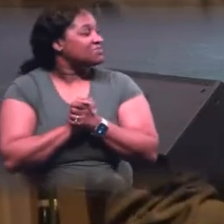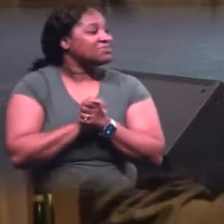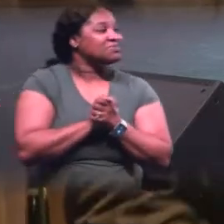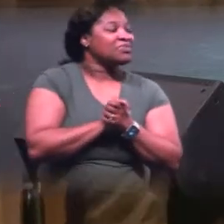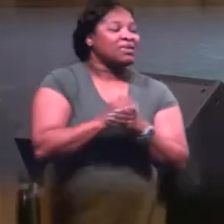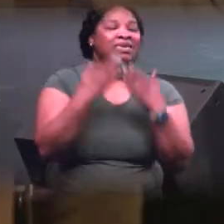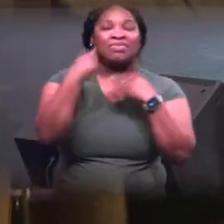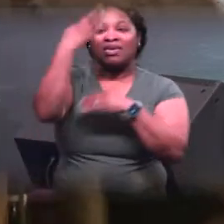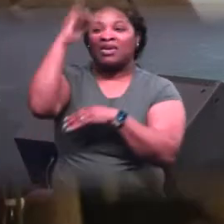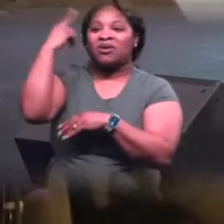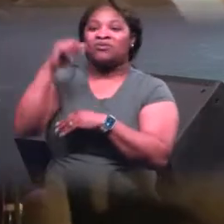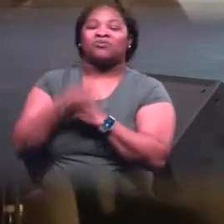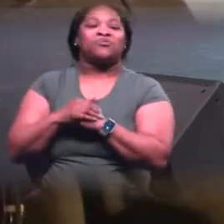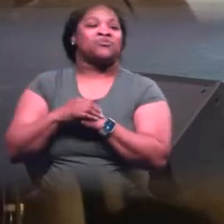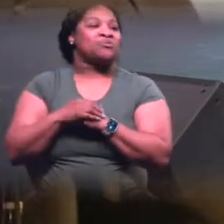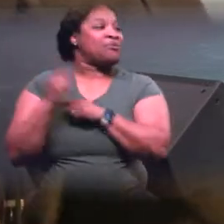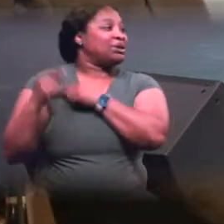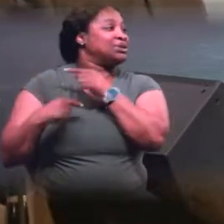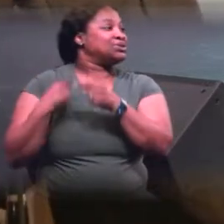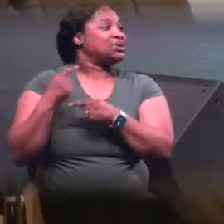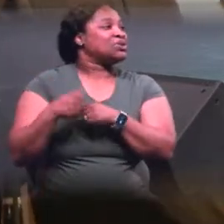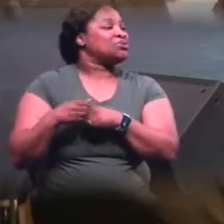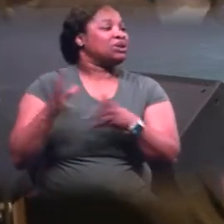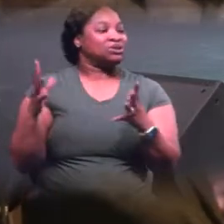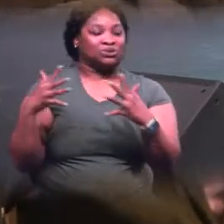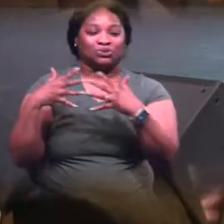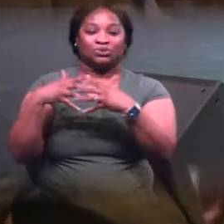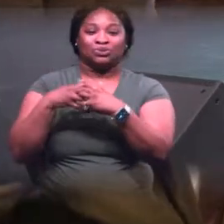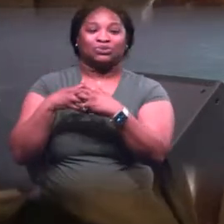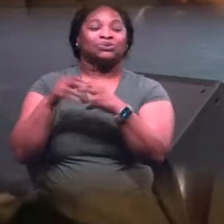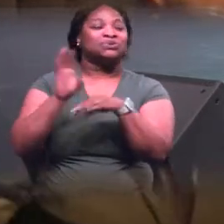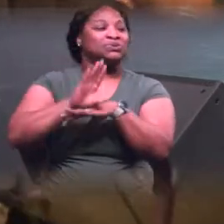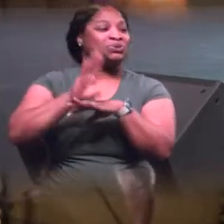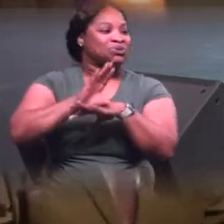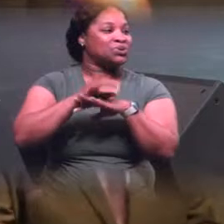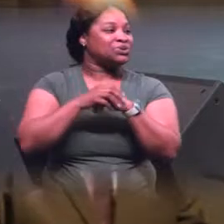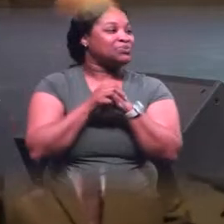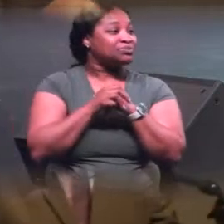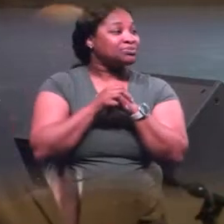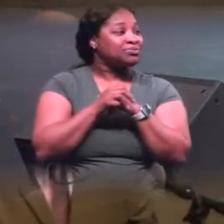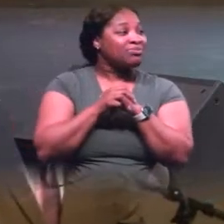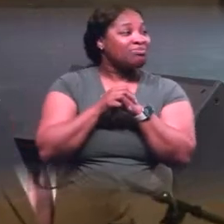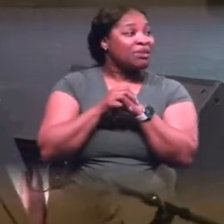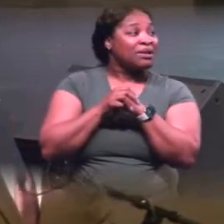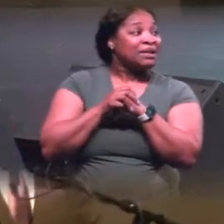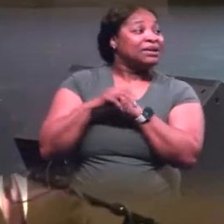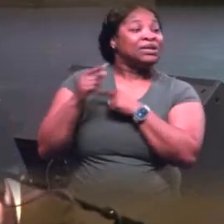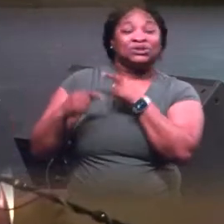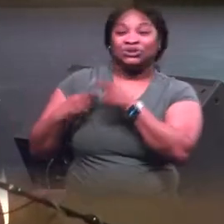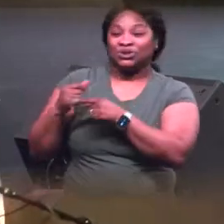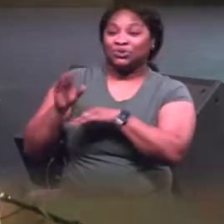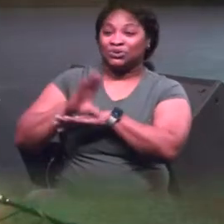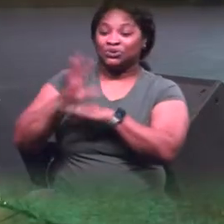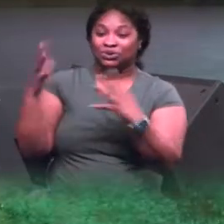Let's thank God for an intergenerational church. Can we thank God for an intergenerational church?